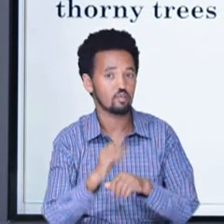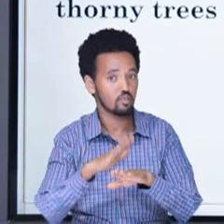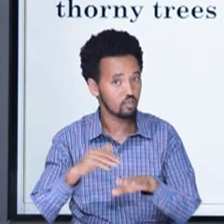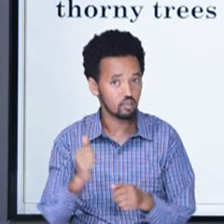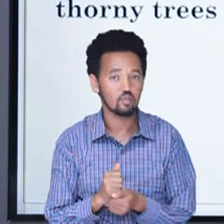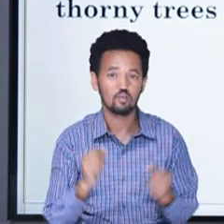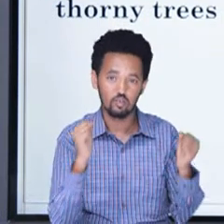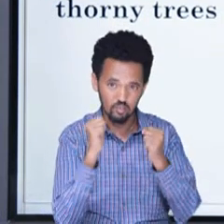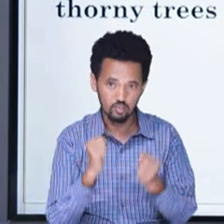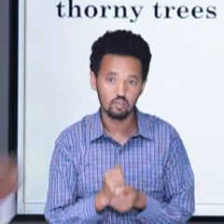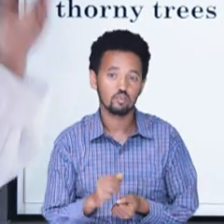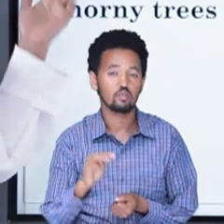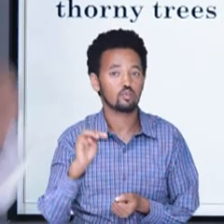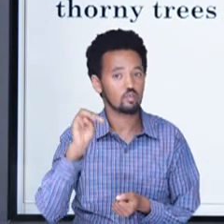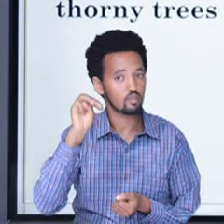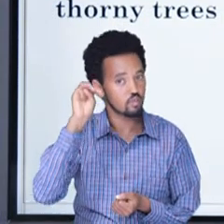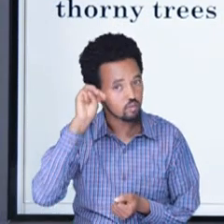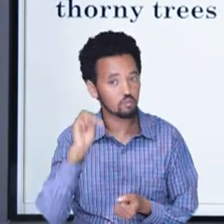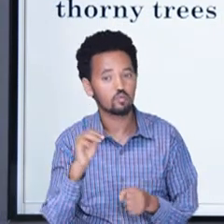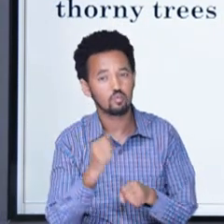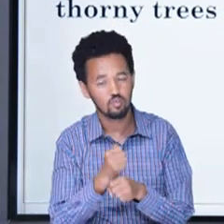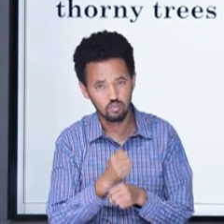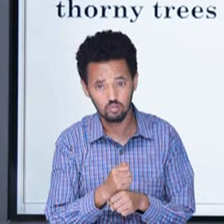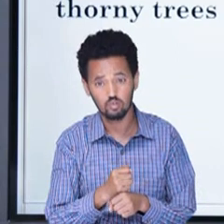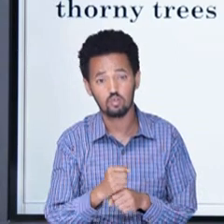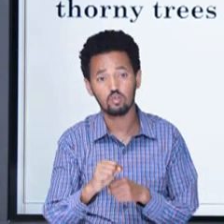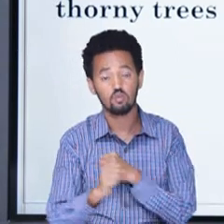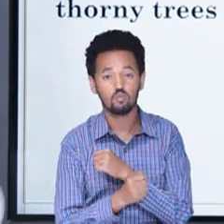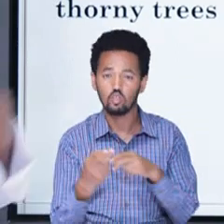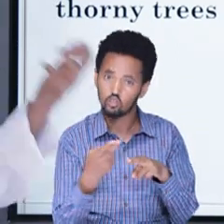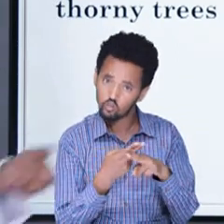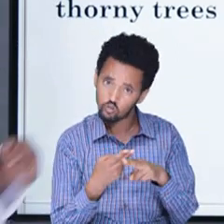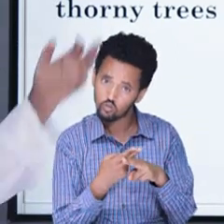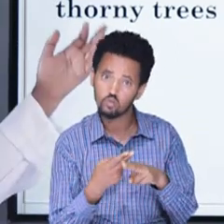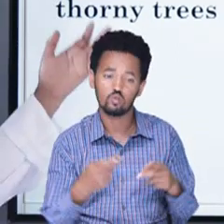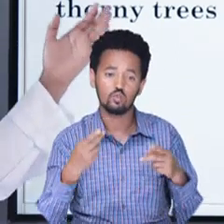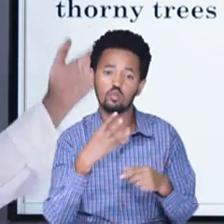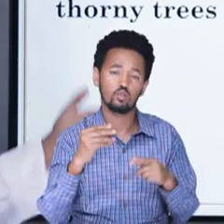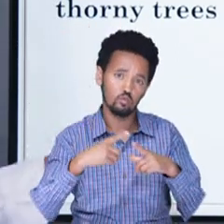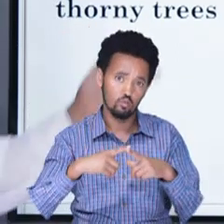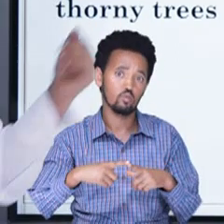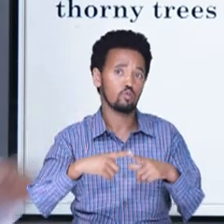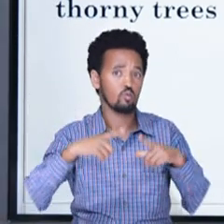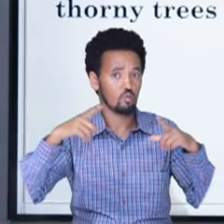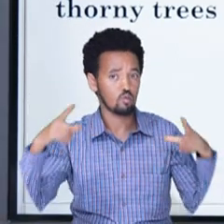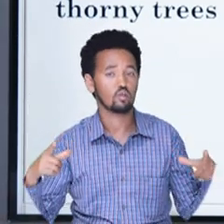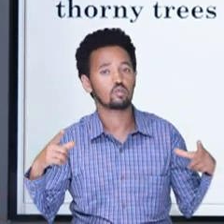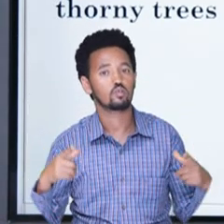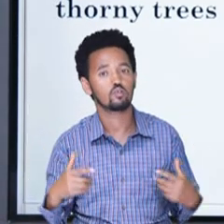the desert region, and it's made up of short grasses with widely scattered thorny